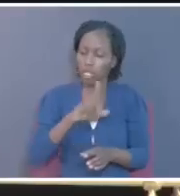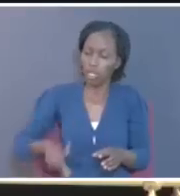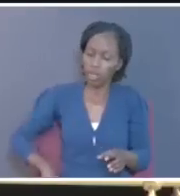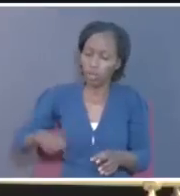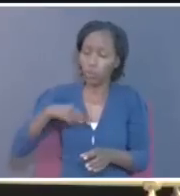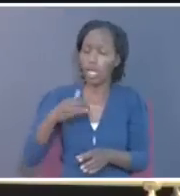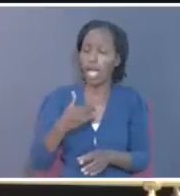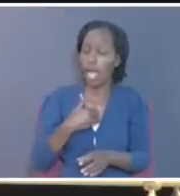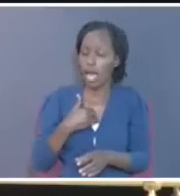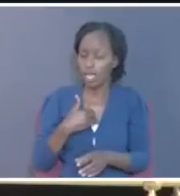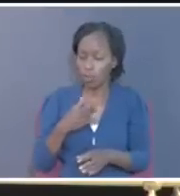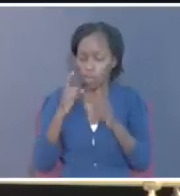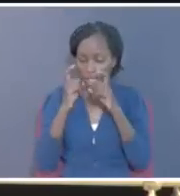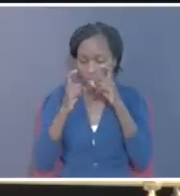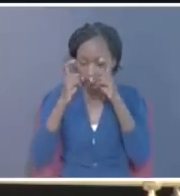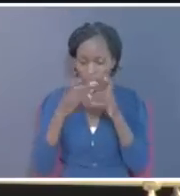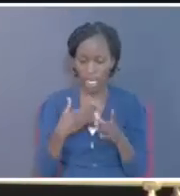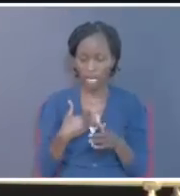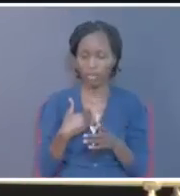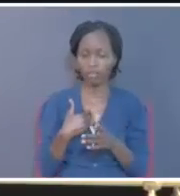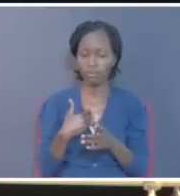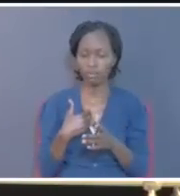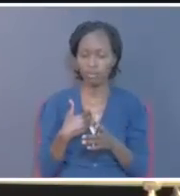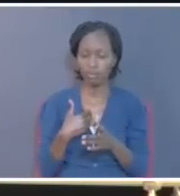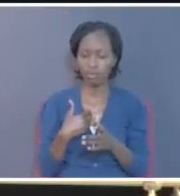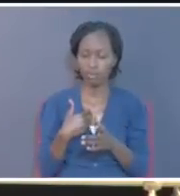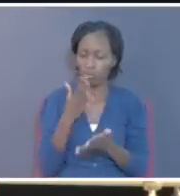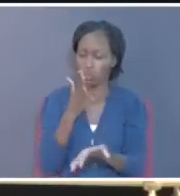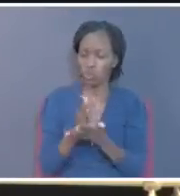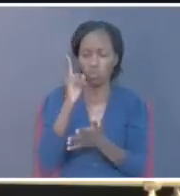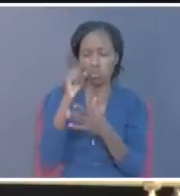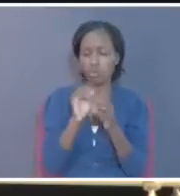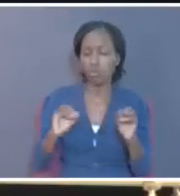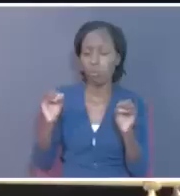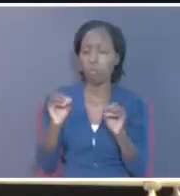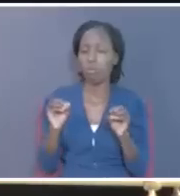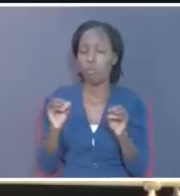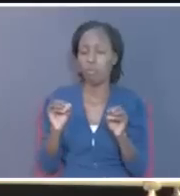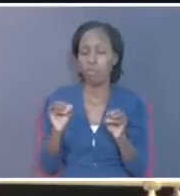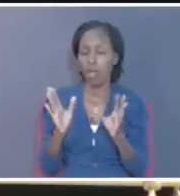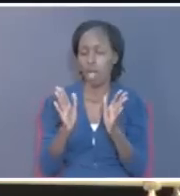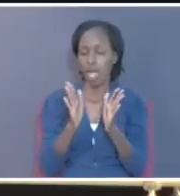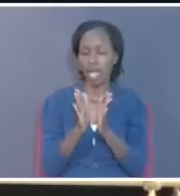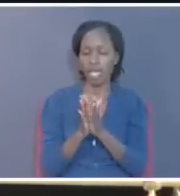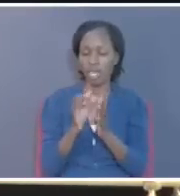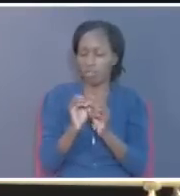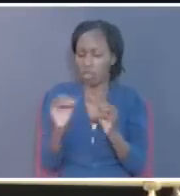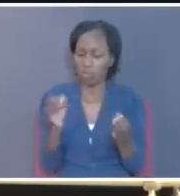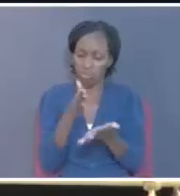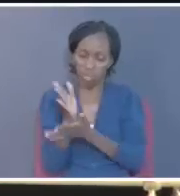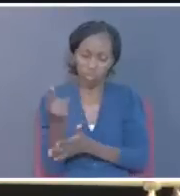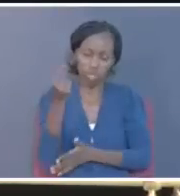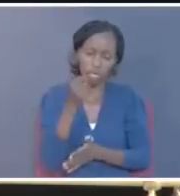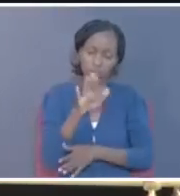we have sinned. Father, we have been disloyal to you. And we have no right, Jehovah, to come to